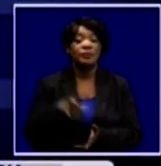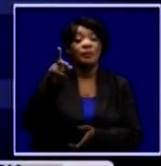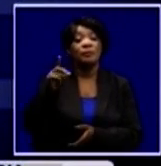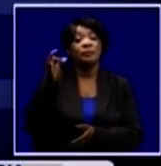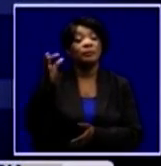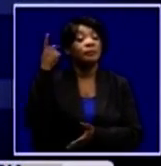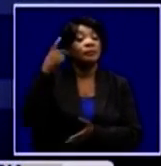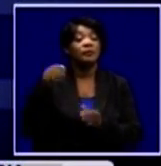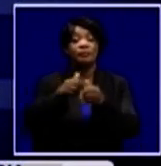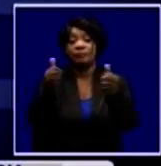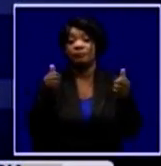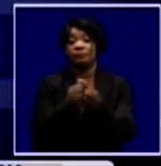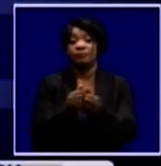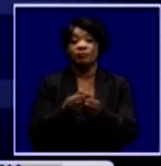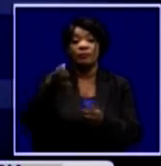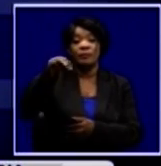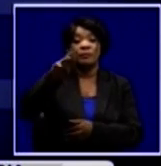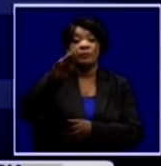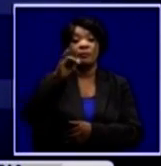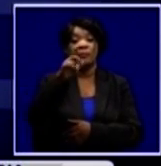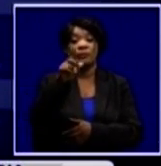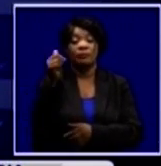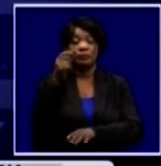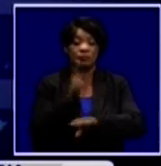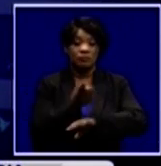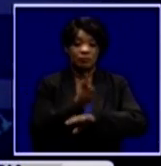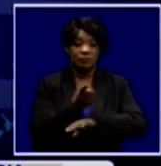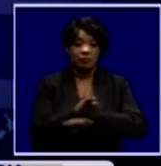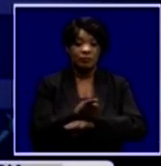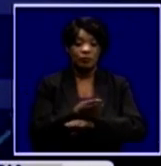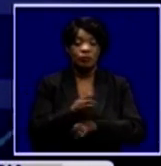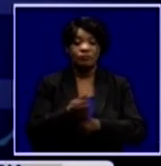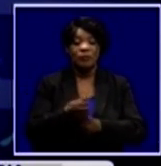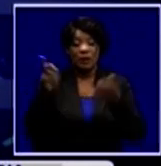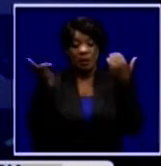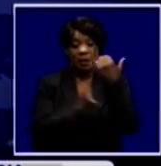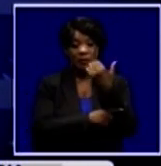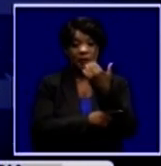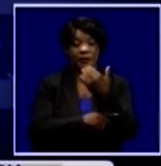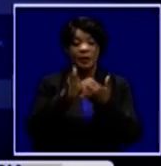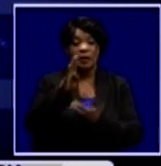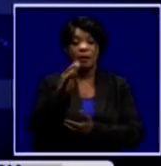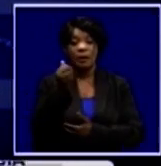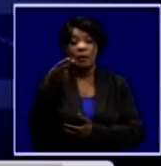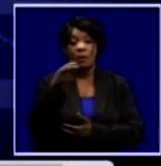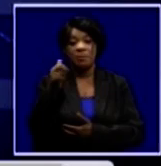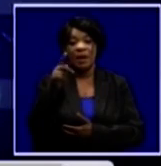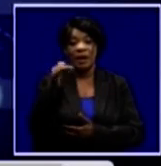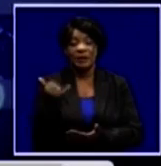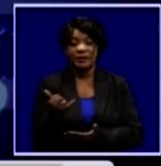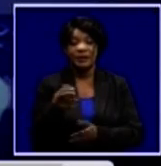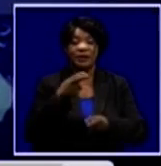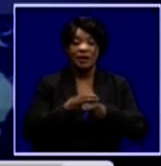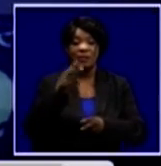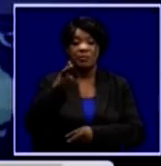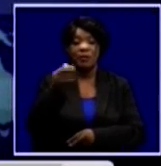Patriotic Front Secretary General Davis Mwila has warned of disciplinary action against Bahati MP Harry